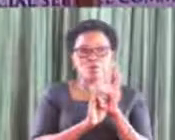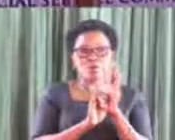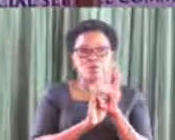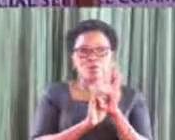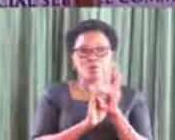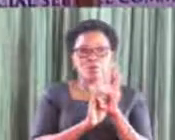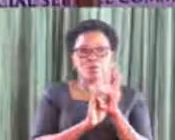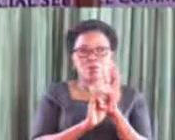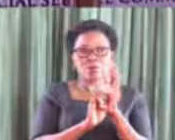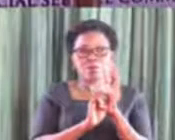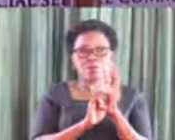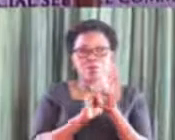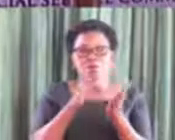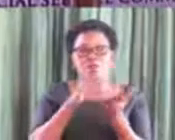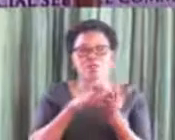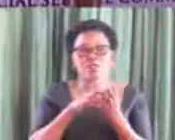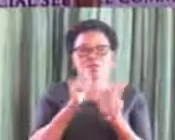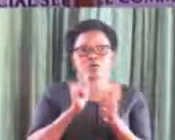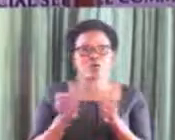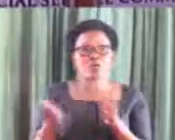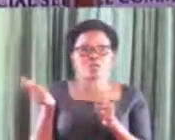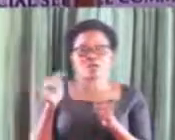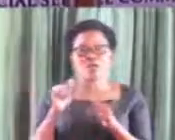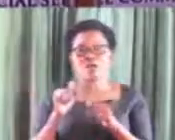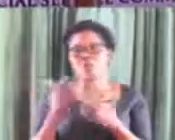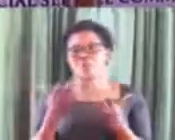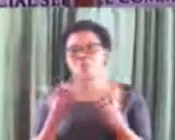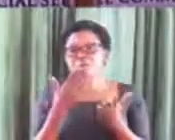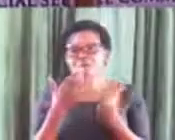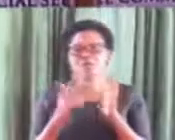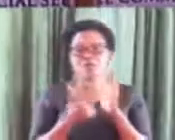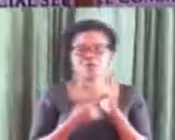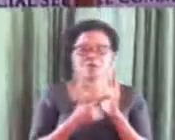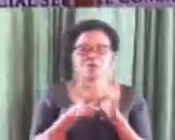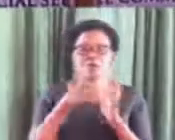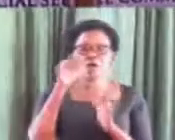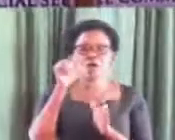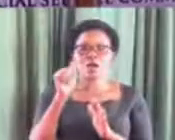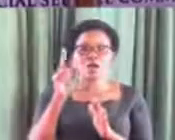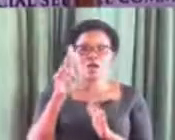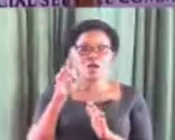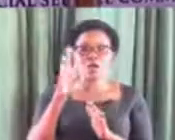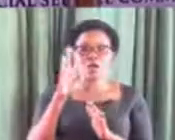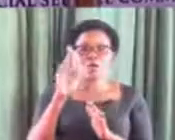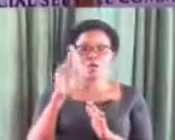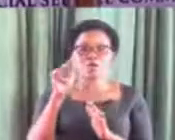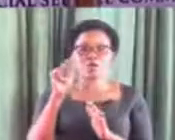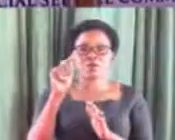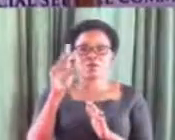on those issues. The case of arbitration, the arbitration case, I think,